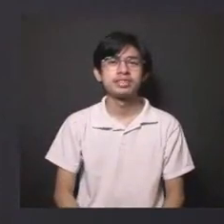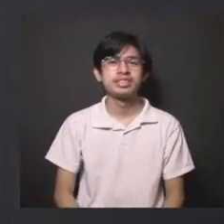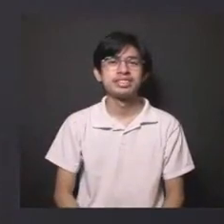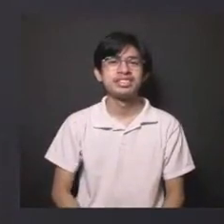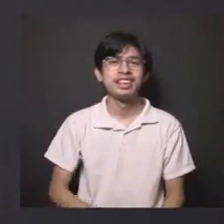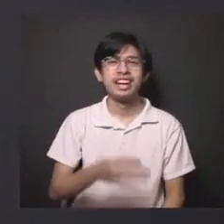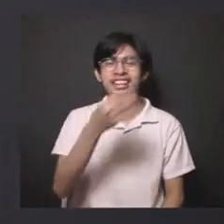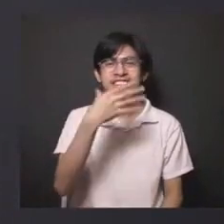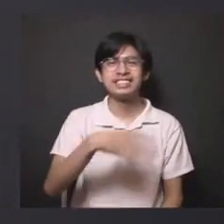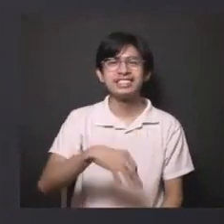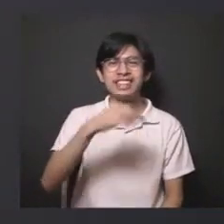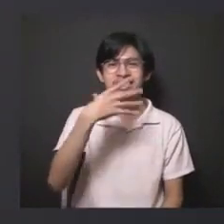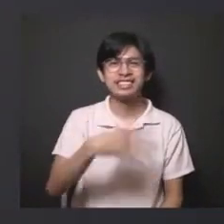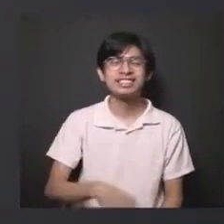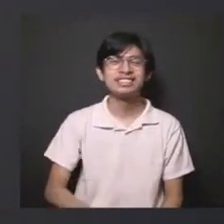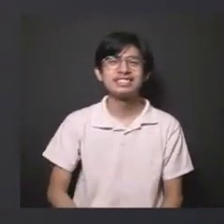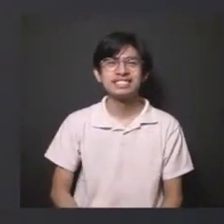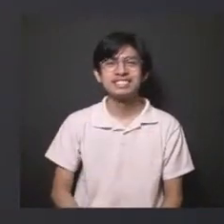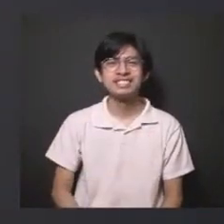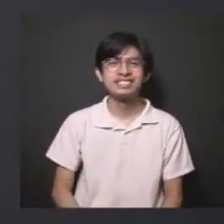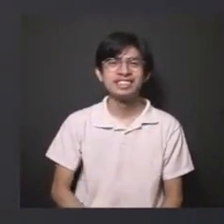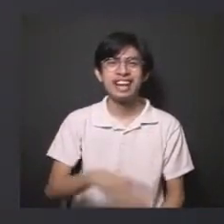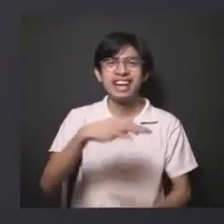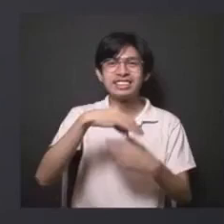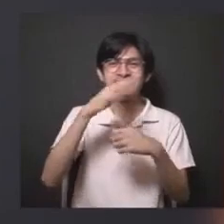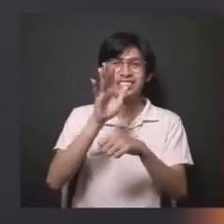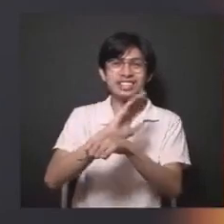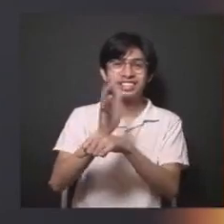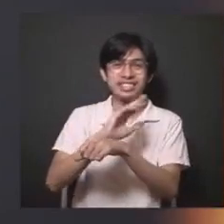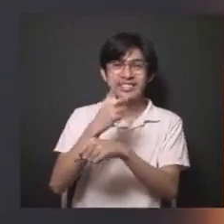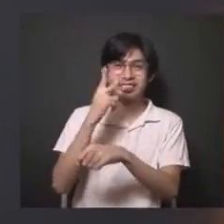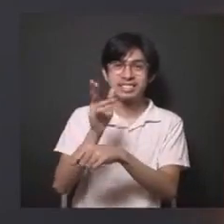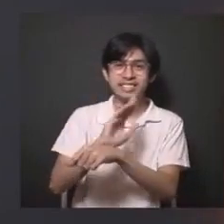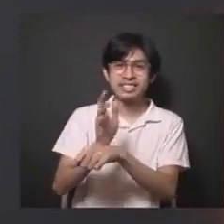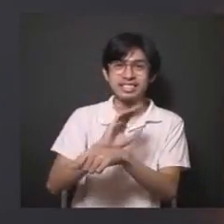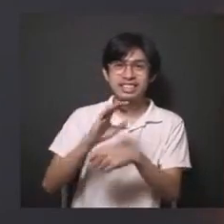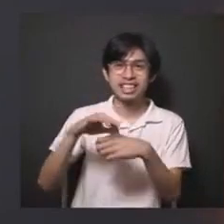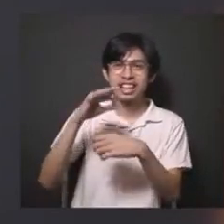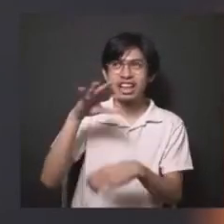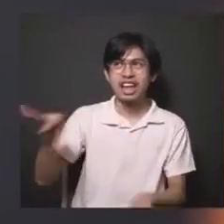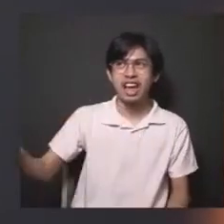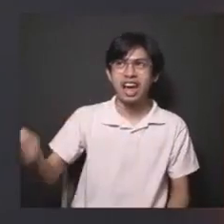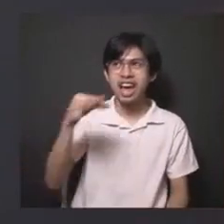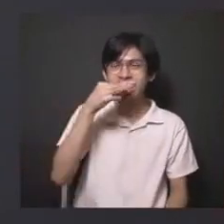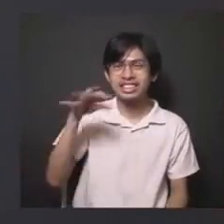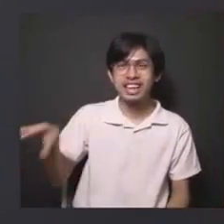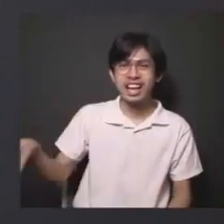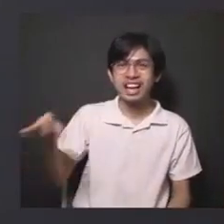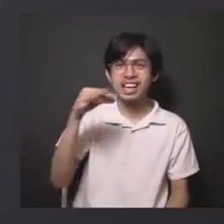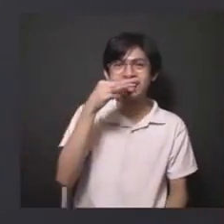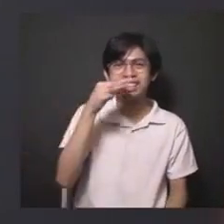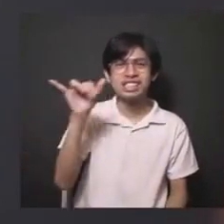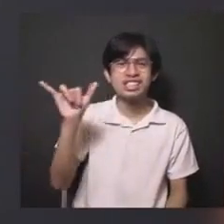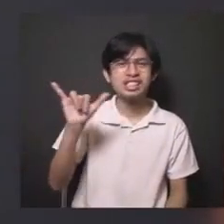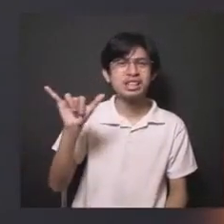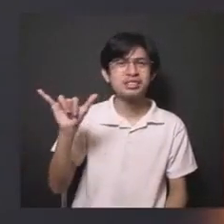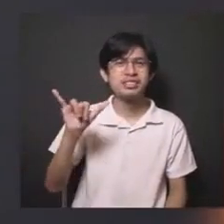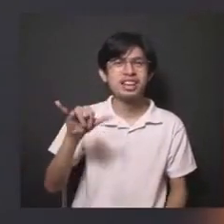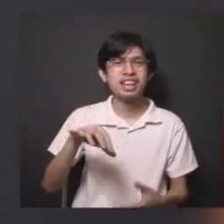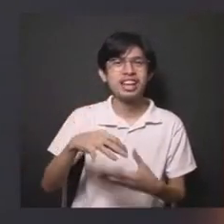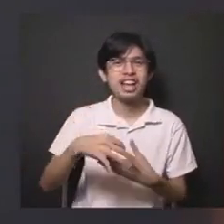just eating it. I mean, he was eating it like it was Tic Tac. And I'm like, Ethan, what are you